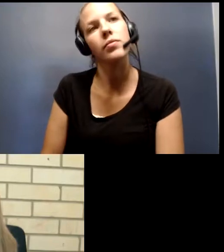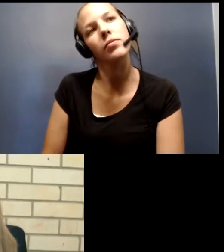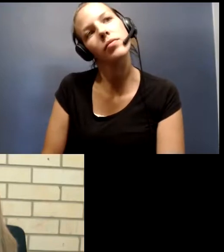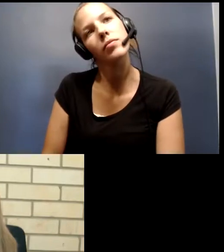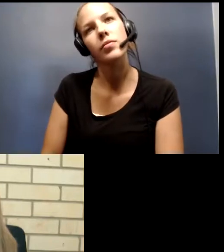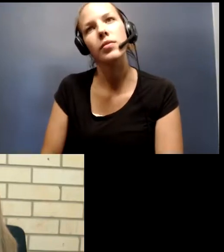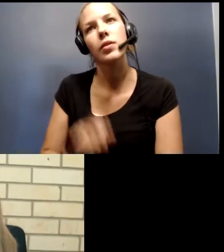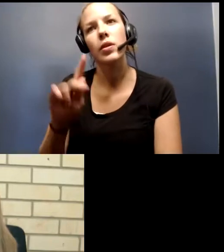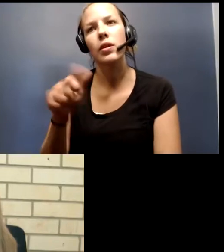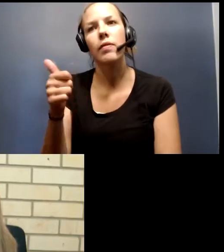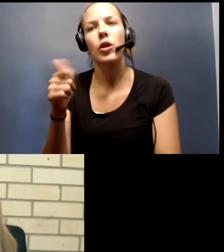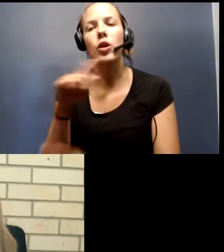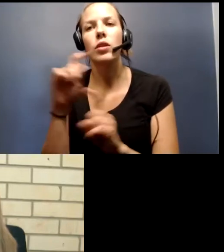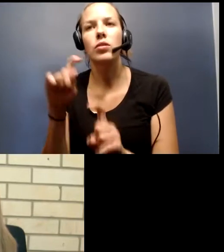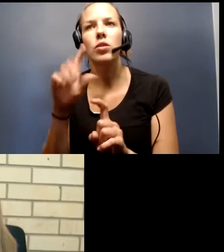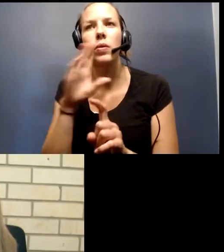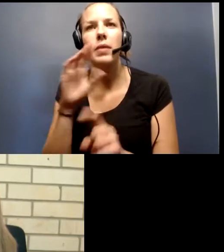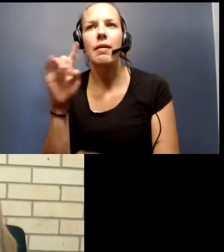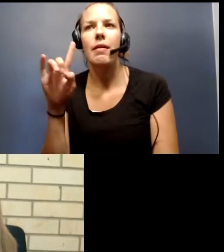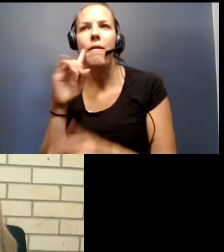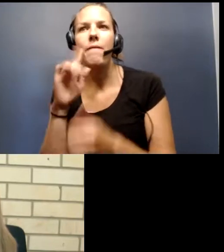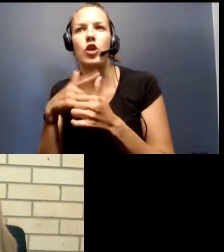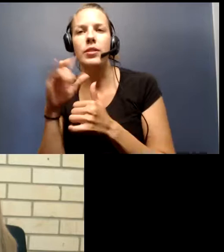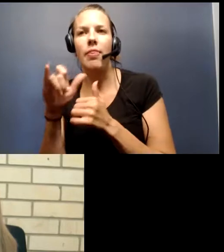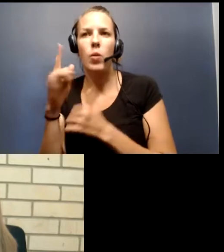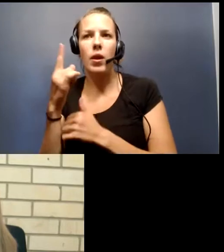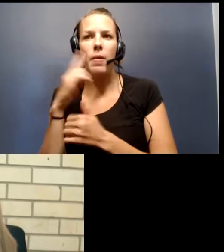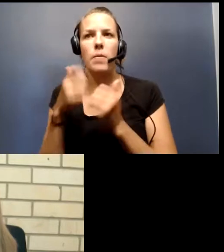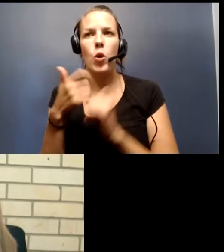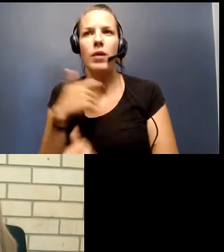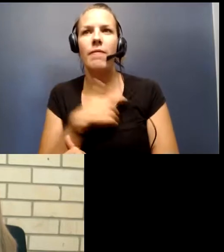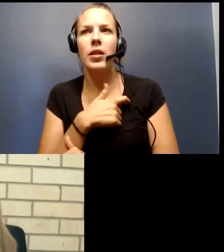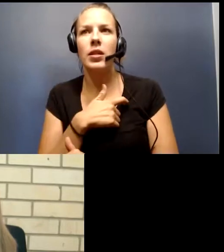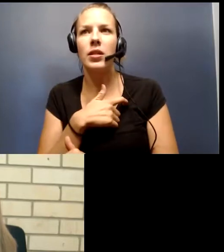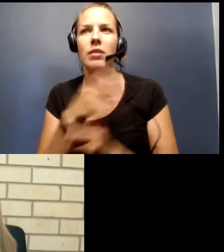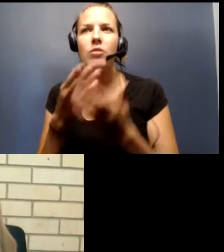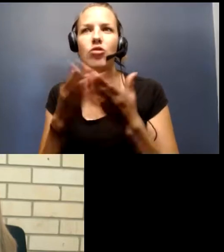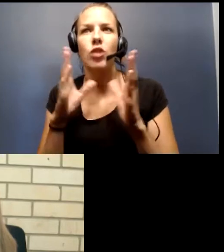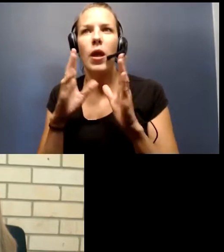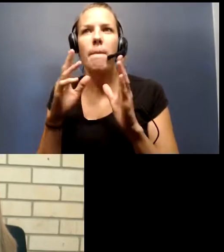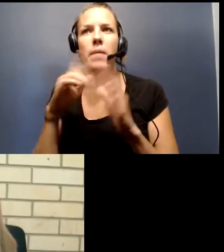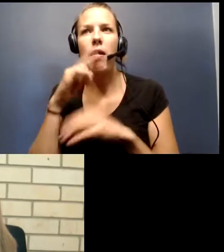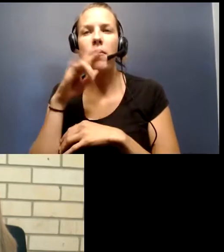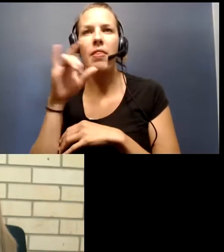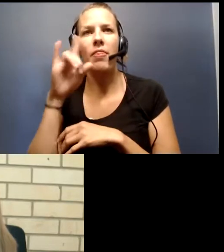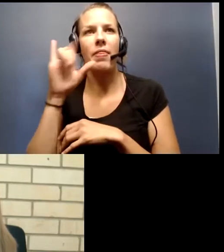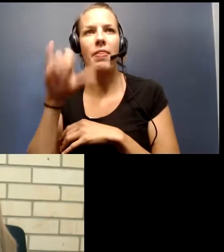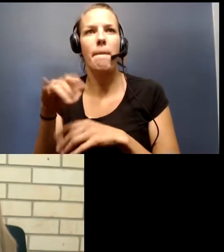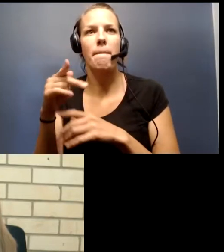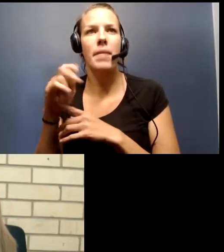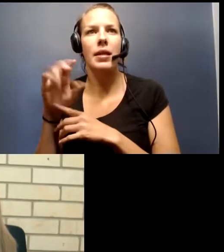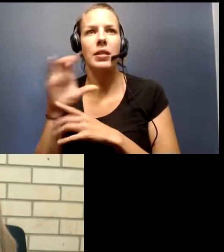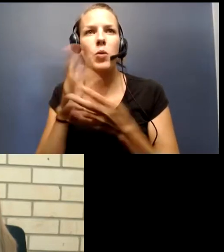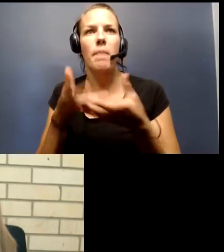Okay, we have another question, and we'll probably go to Ed first on this one. Most of us in the general public thought that this pandemic was going to be